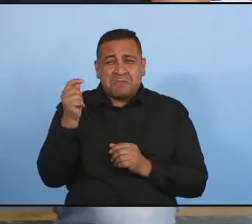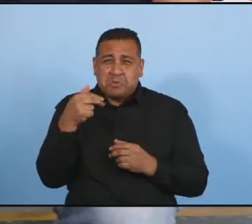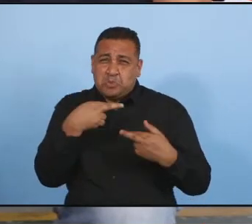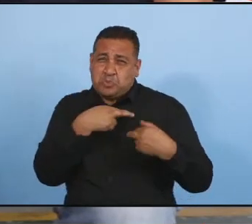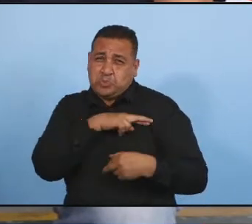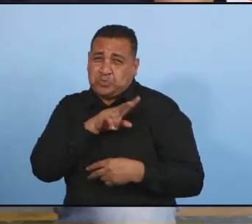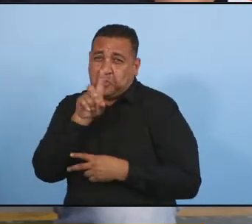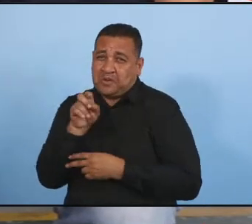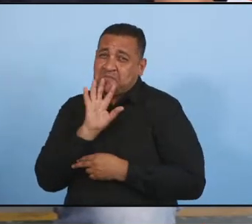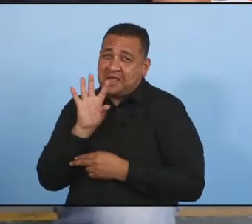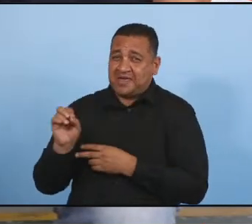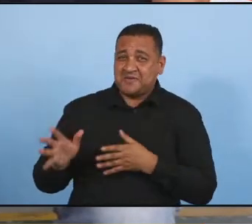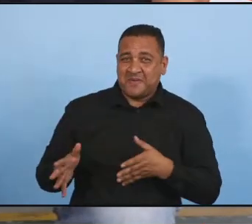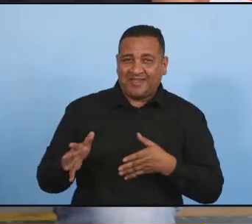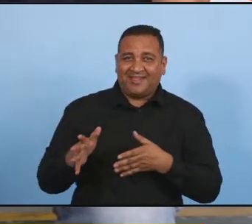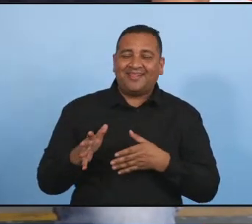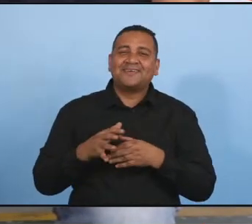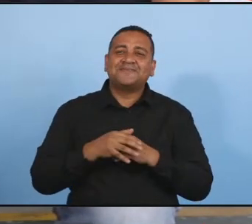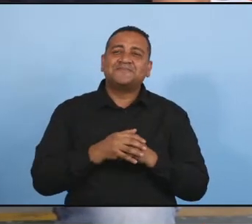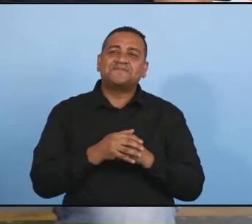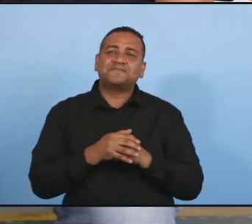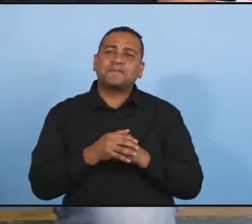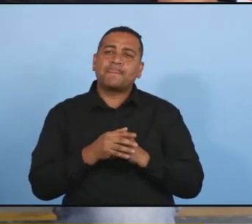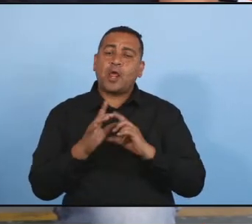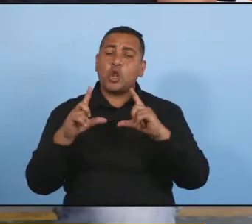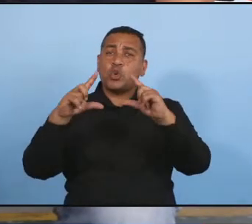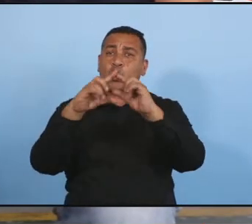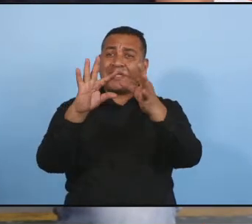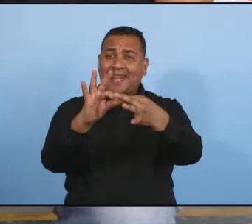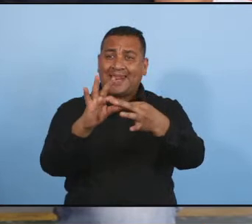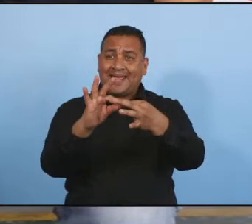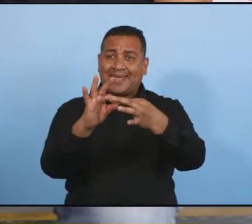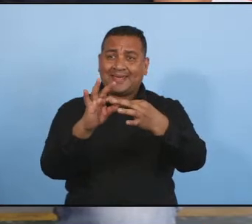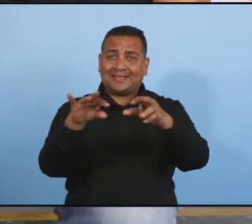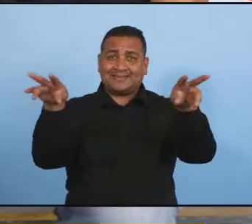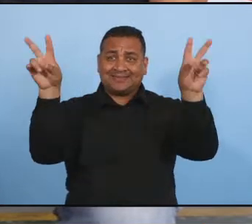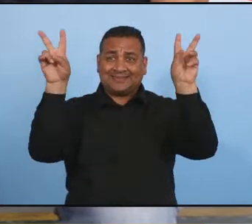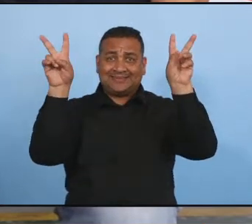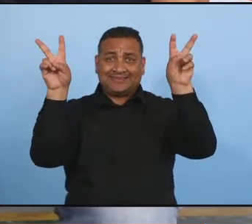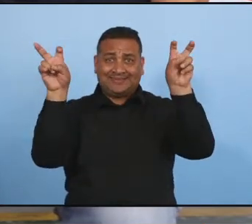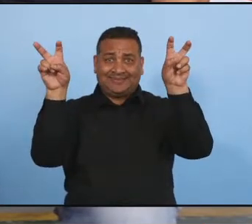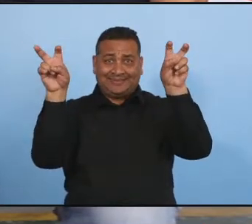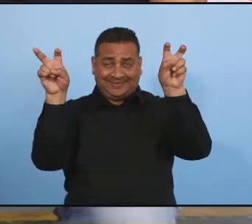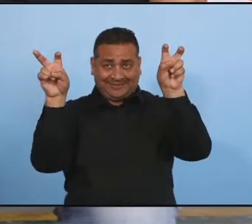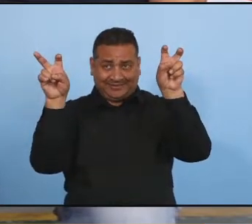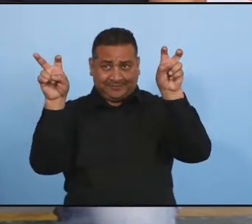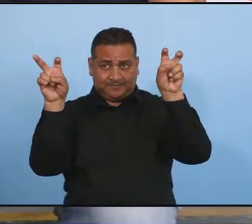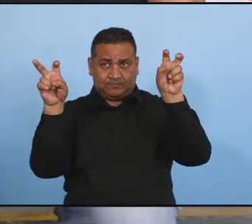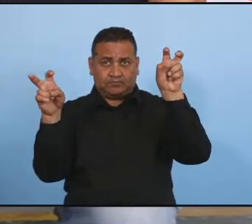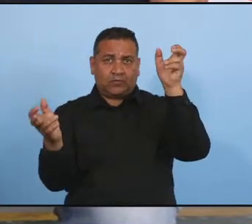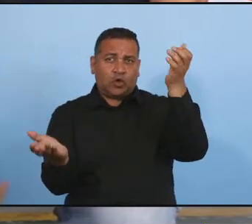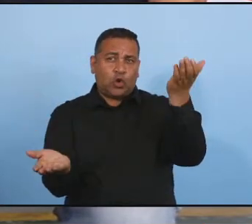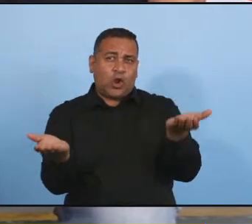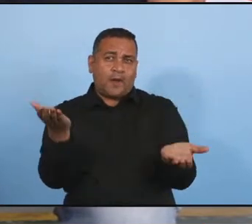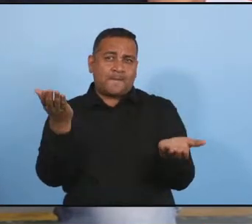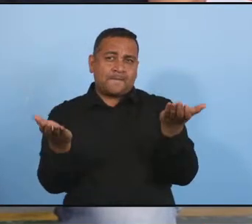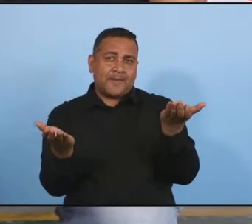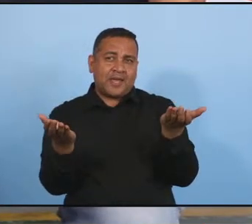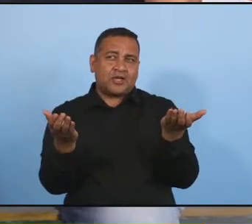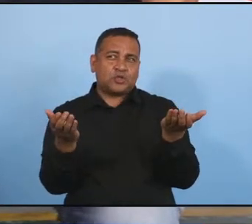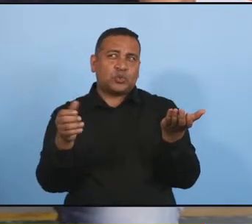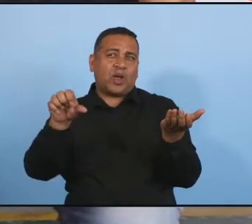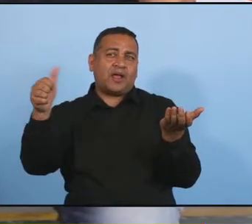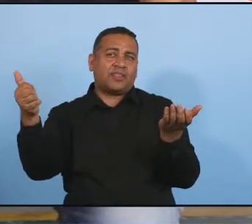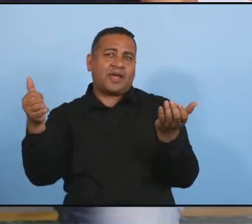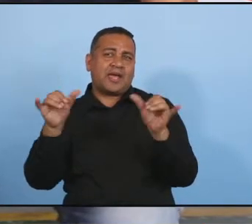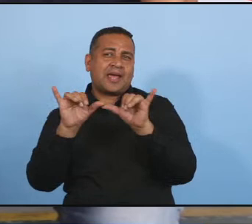anyway. Northlink's standard now, compared to the industry, because that is ultimately the crux. That is what mom and dad wants to know. That's